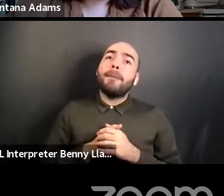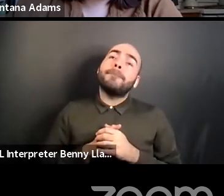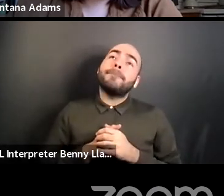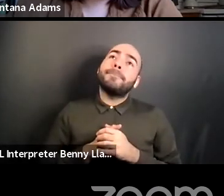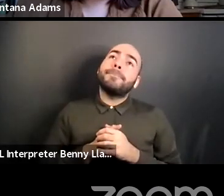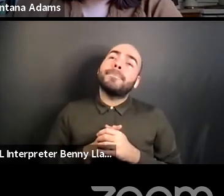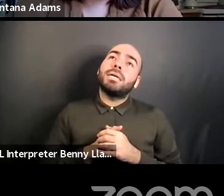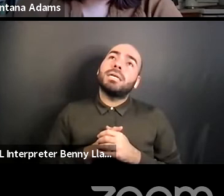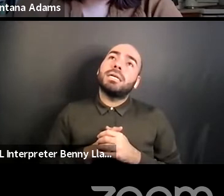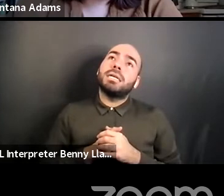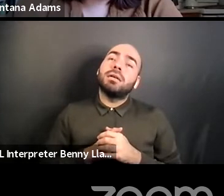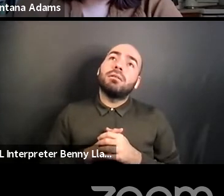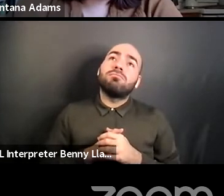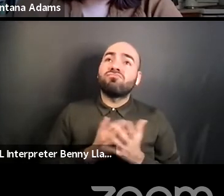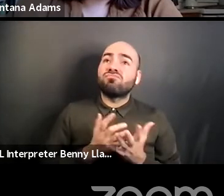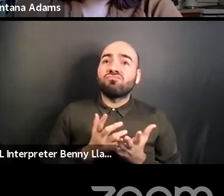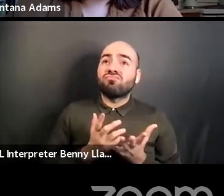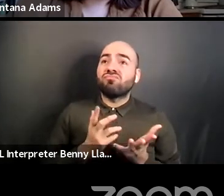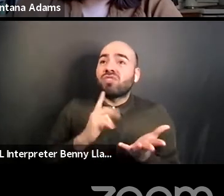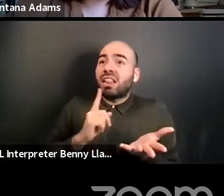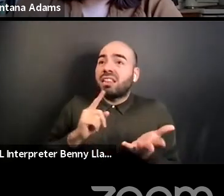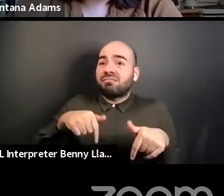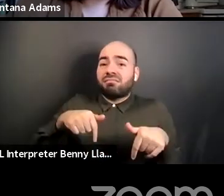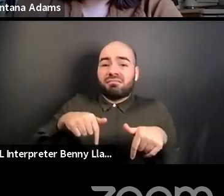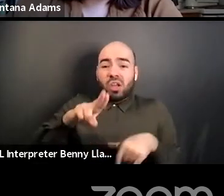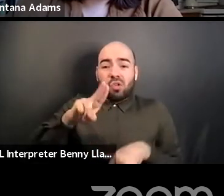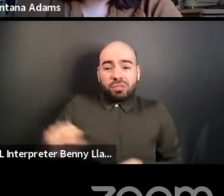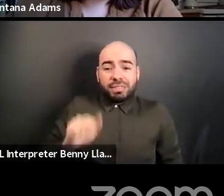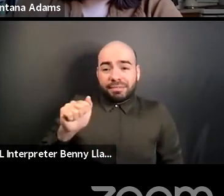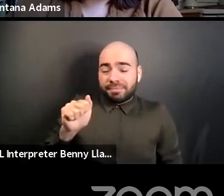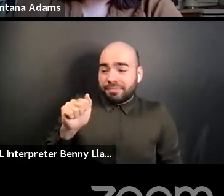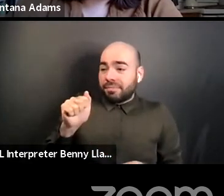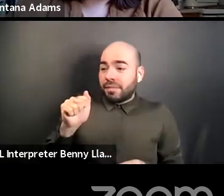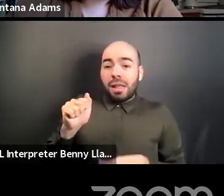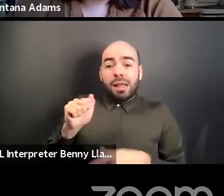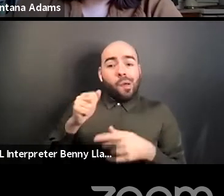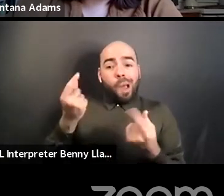only things in the country that are quantified by blood,